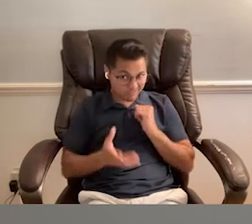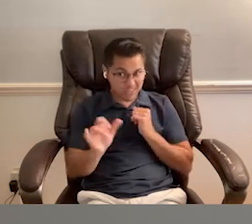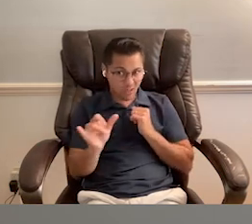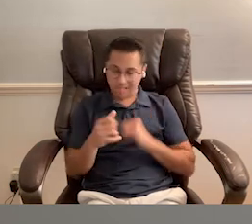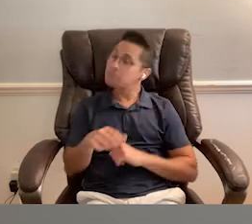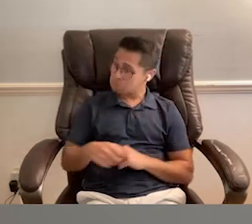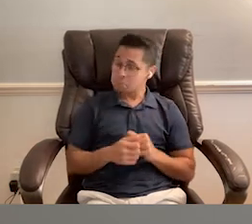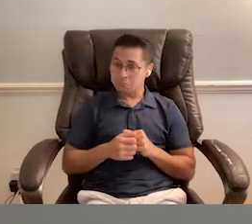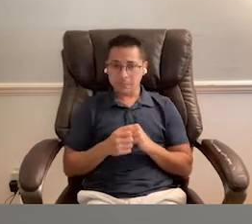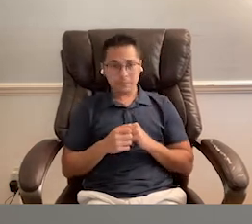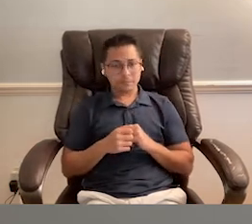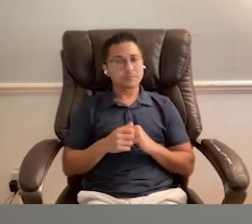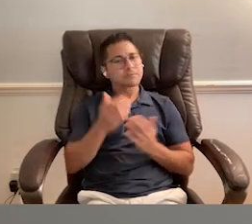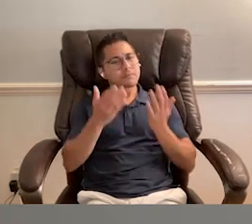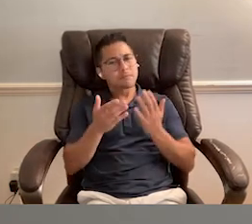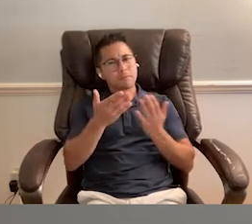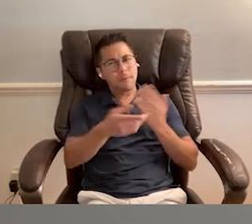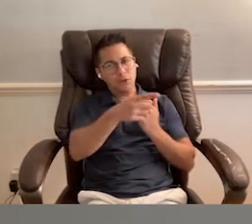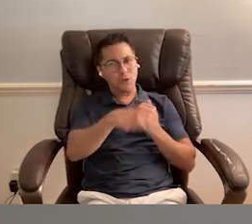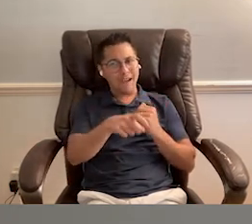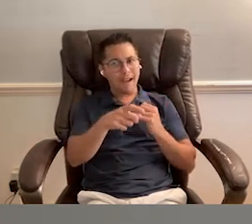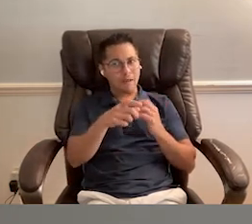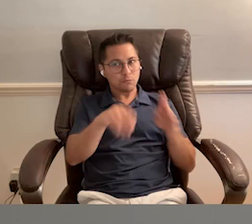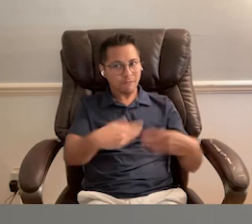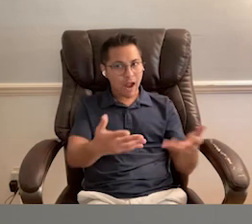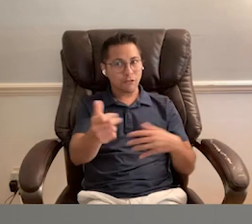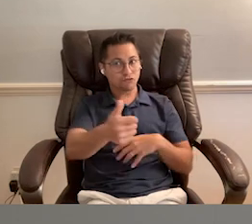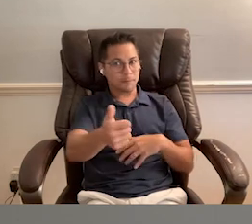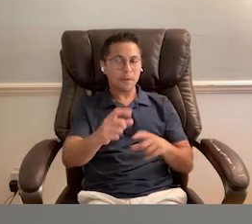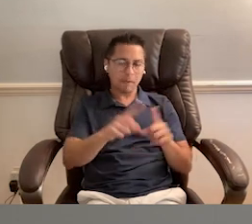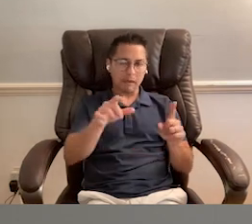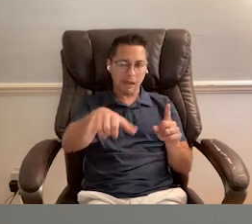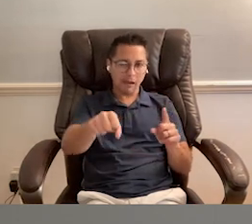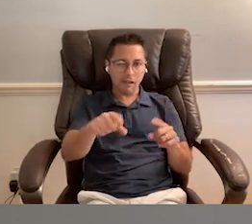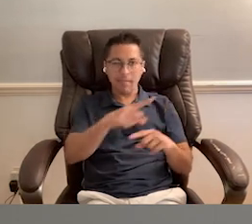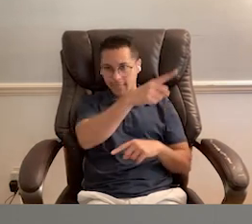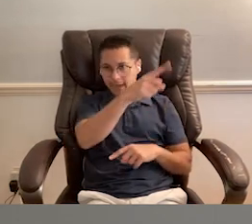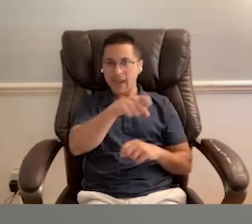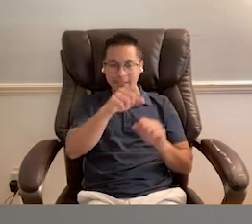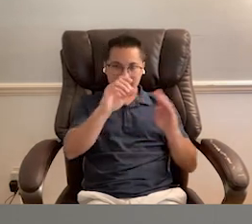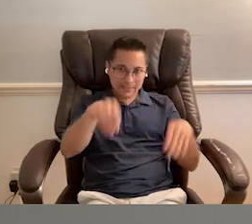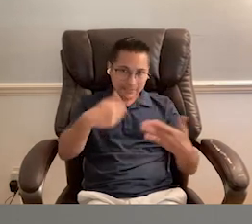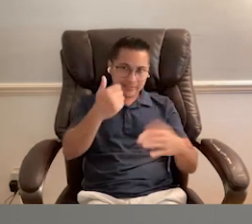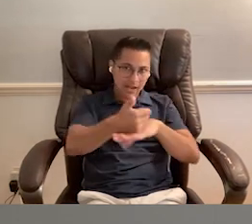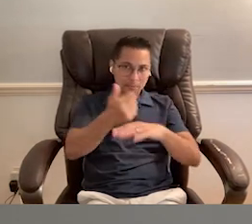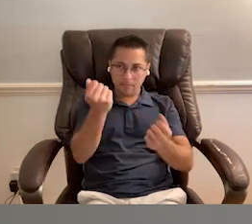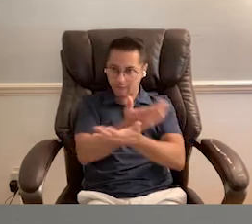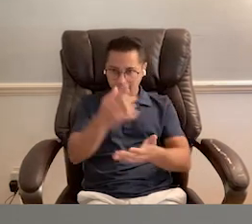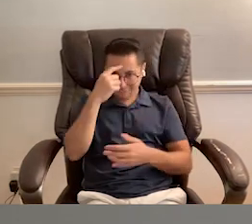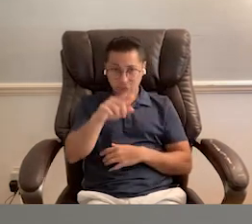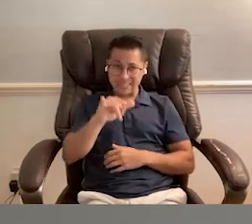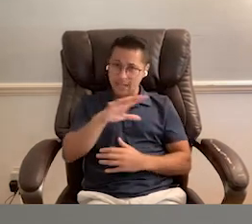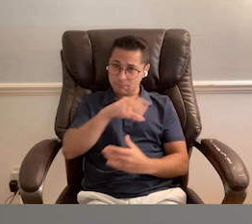Okay. Yeah. You might have to do the transportation, but yeah, it's Okay. okay. But they can set everything up for you and make sure it's set up for you,